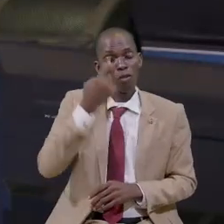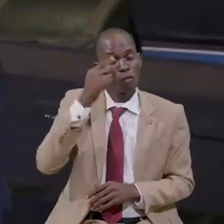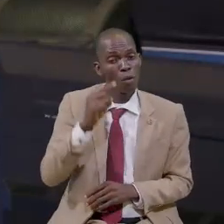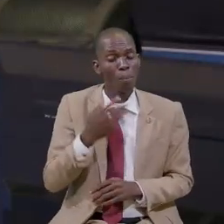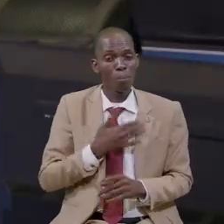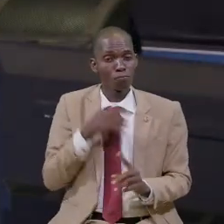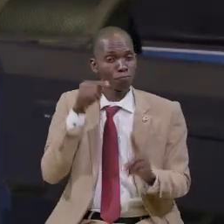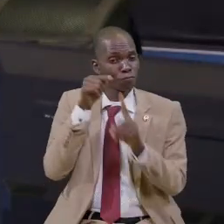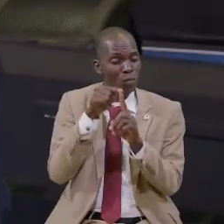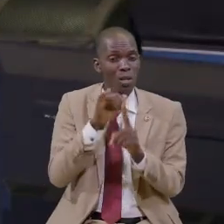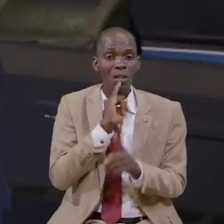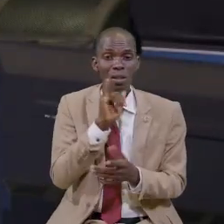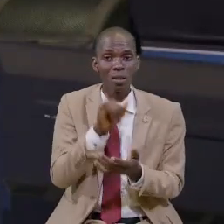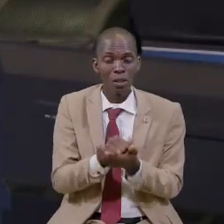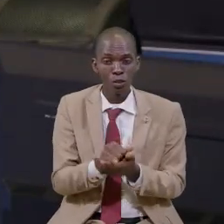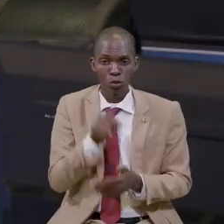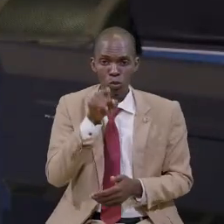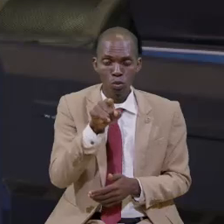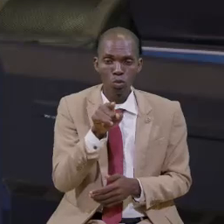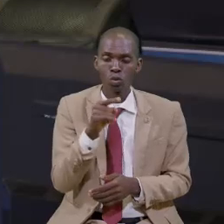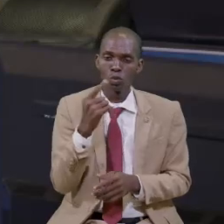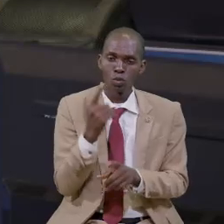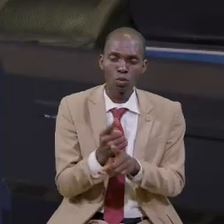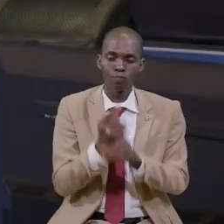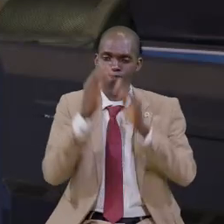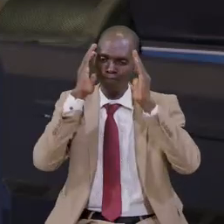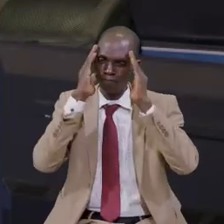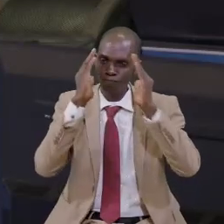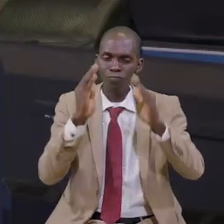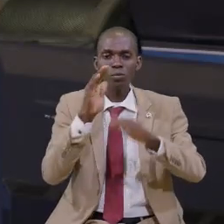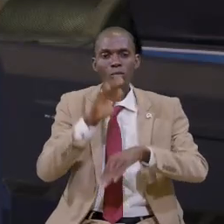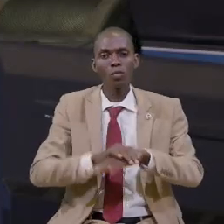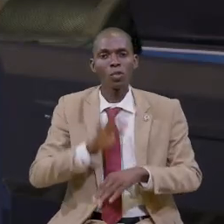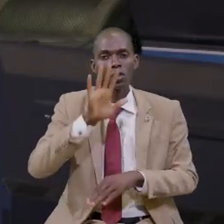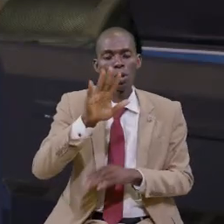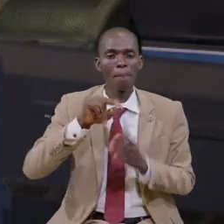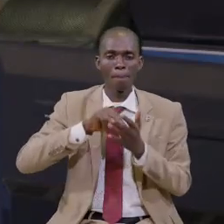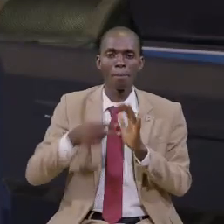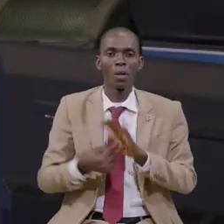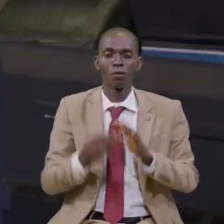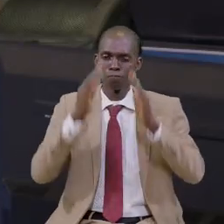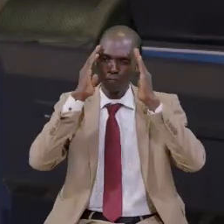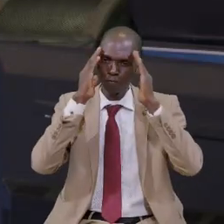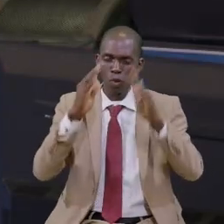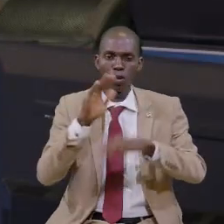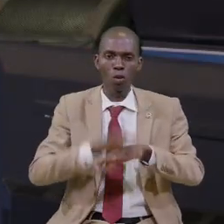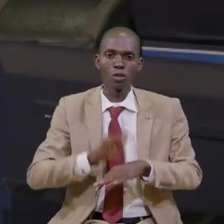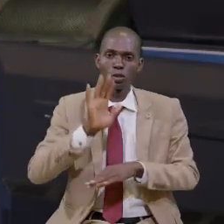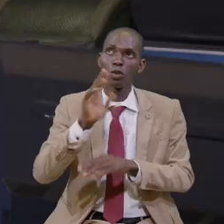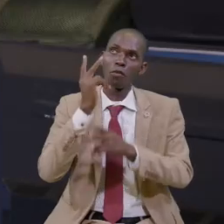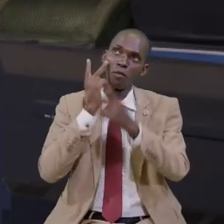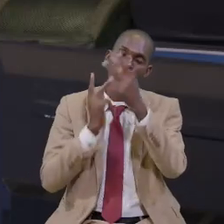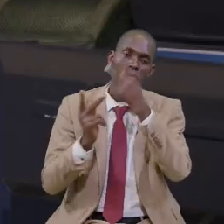you focus on the purpose. You focus on the vision. We're out